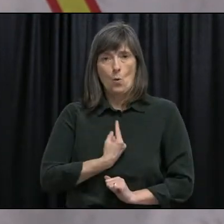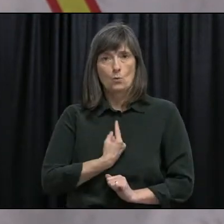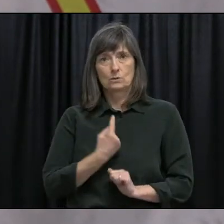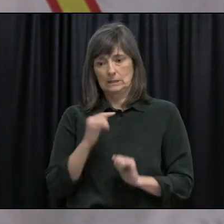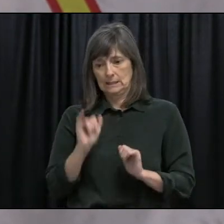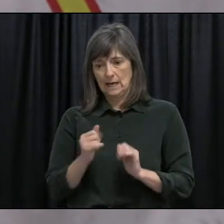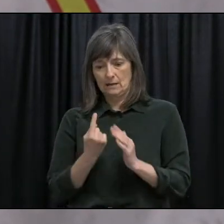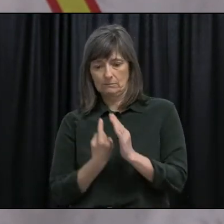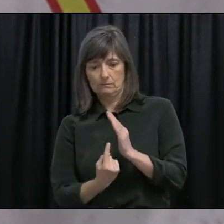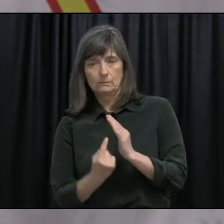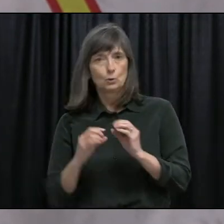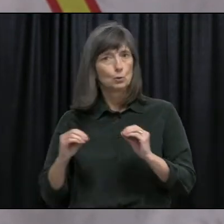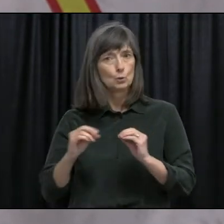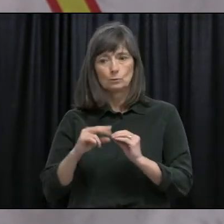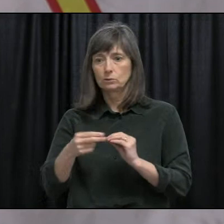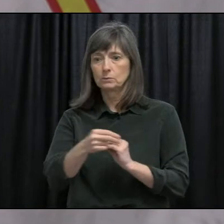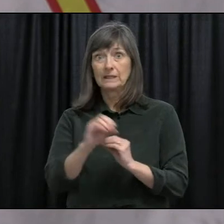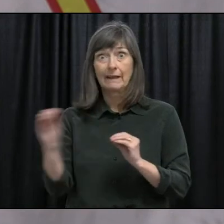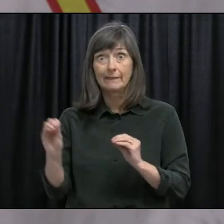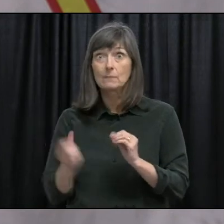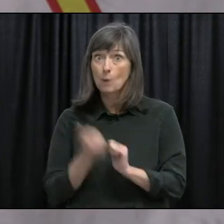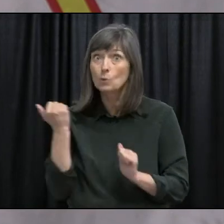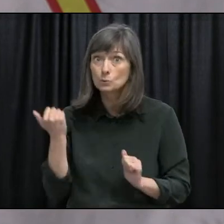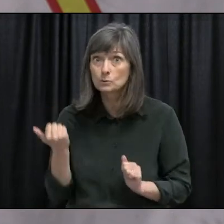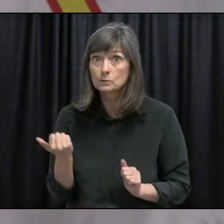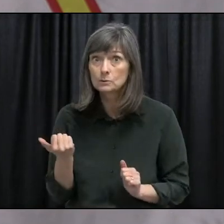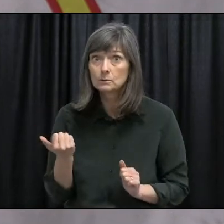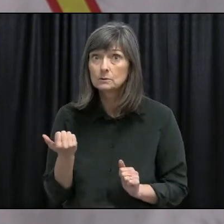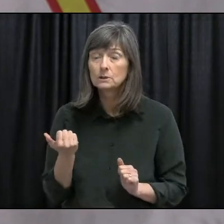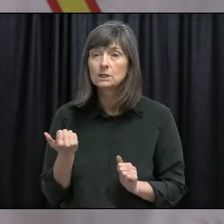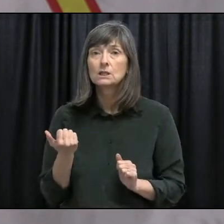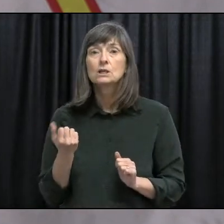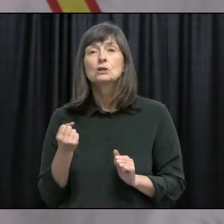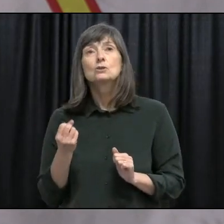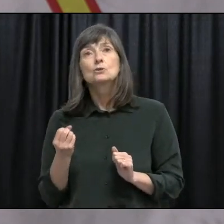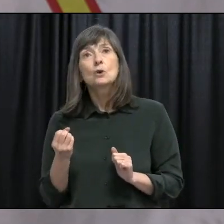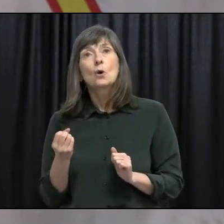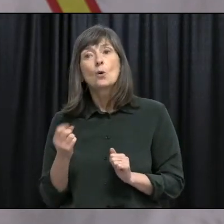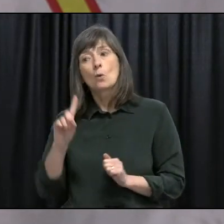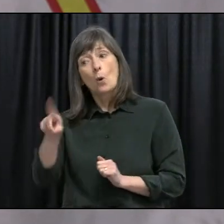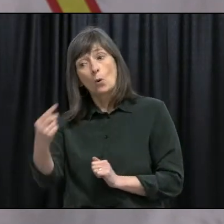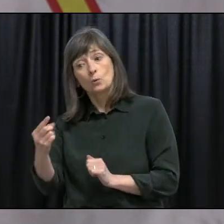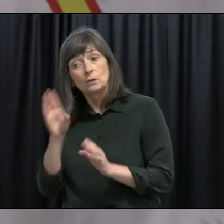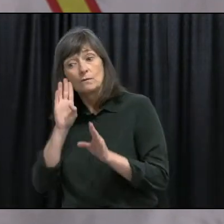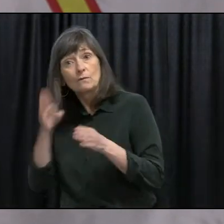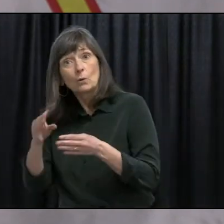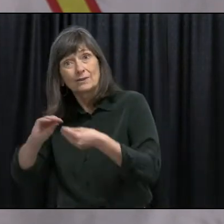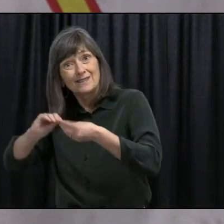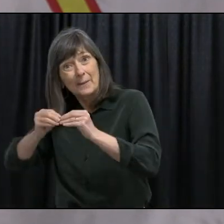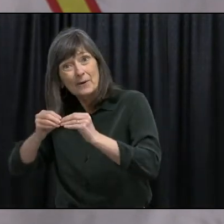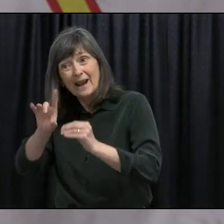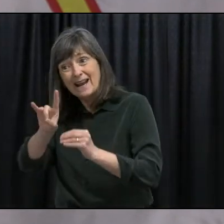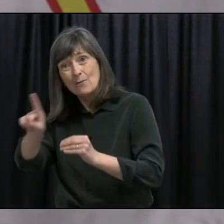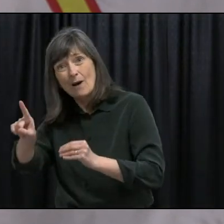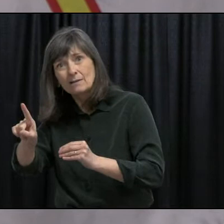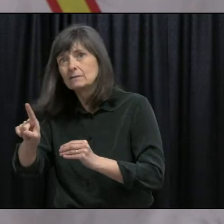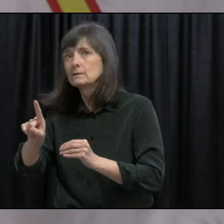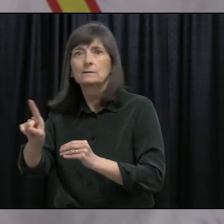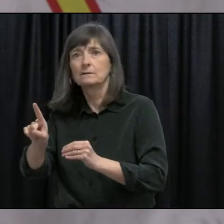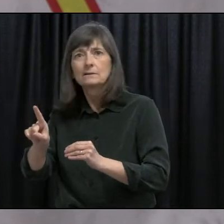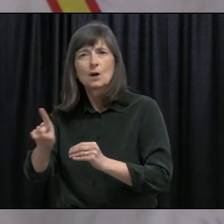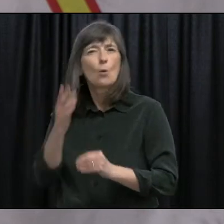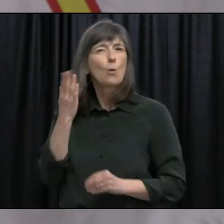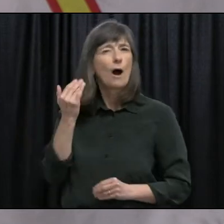So I think we need to take the context. You can't just look at the numbers. You have to take things into